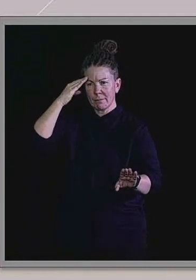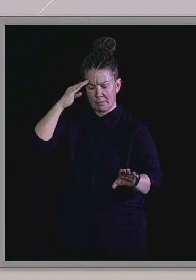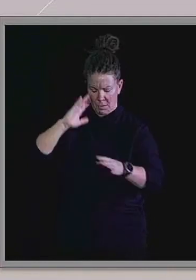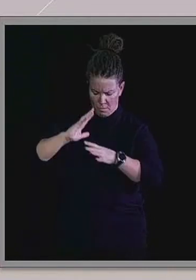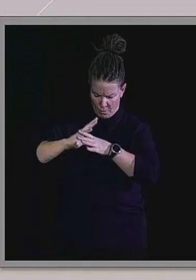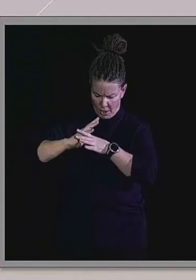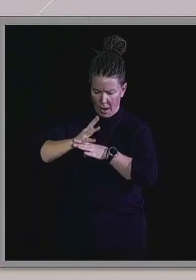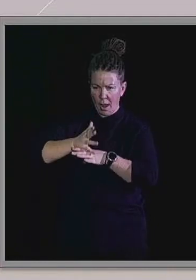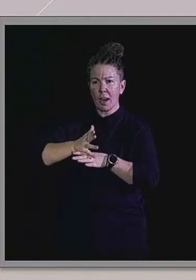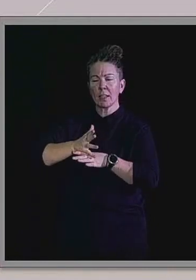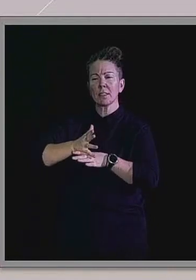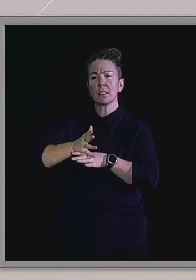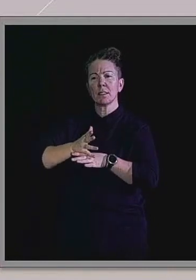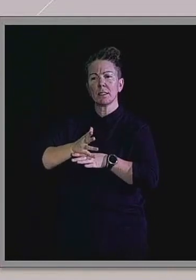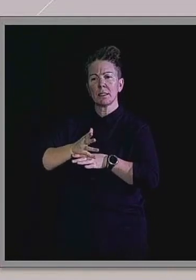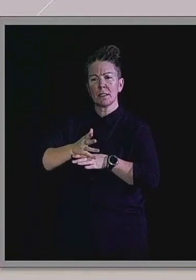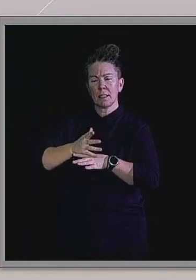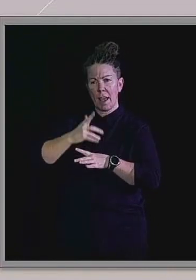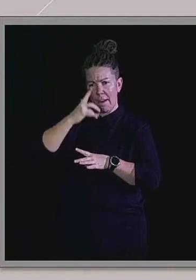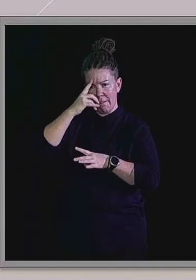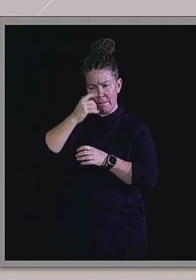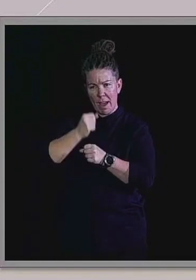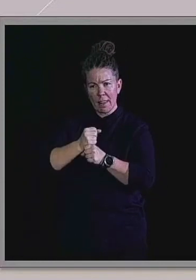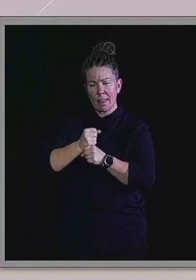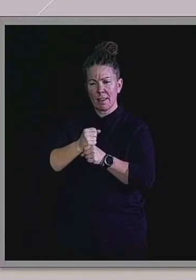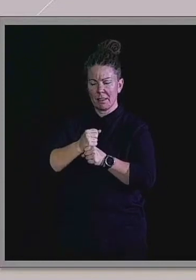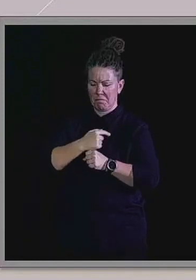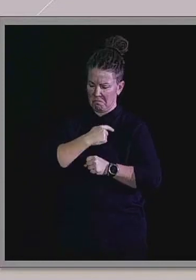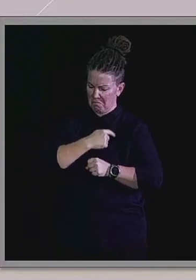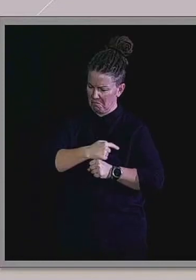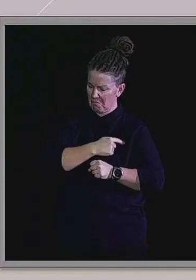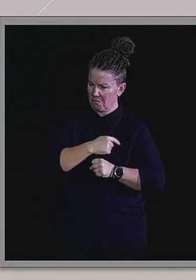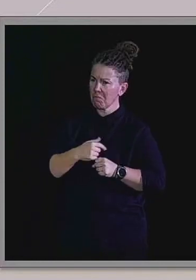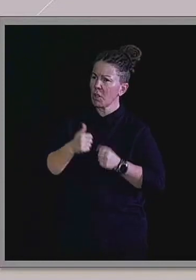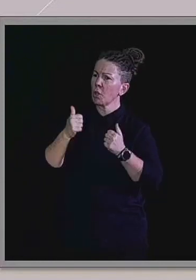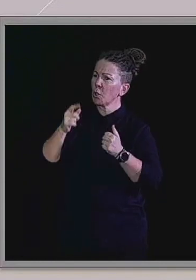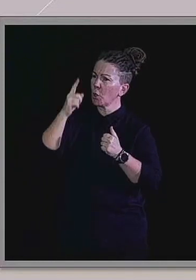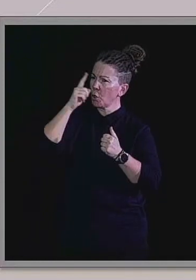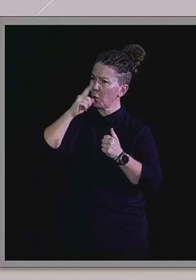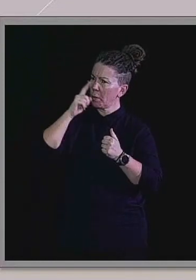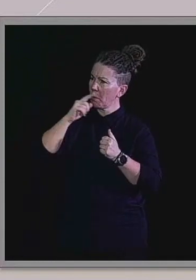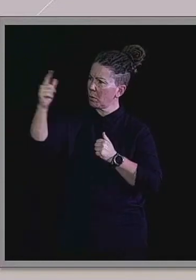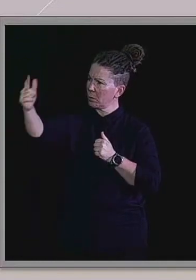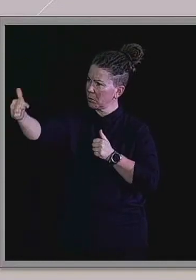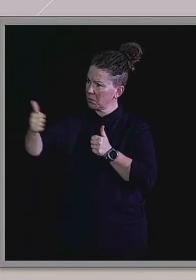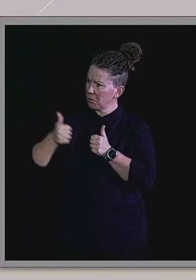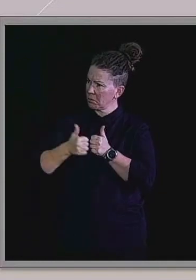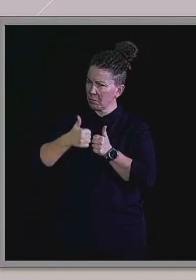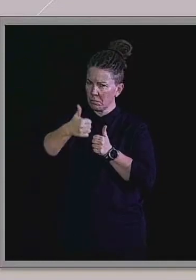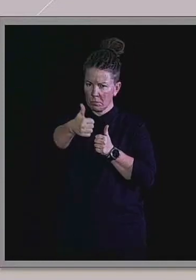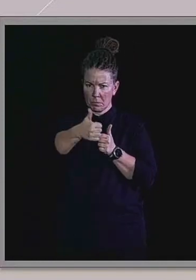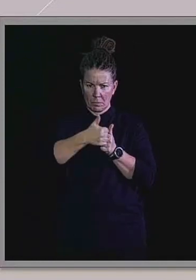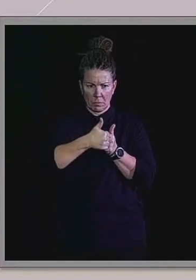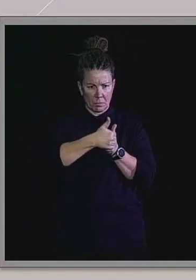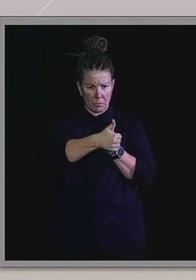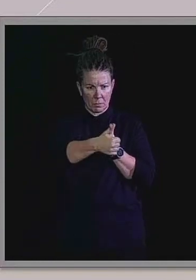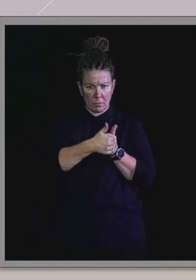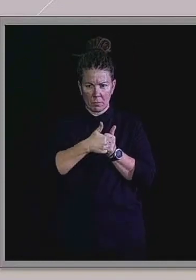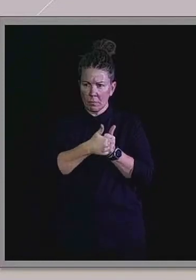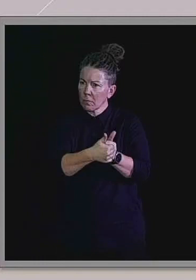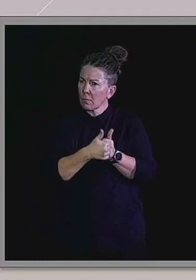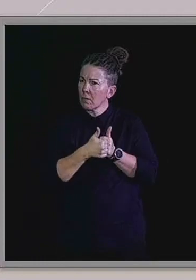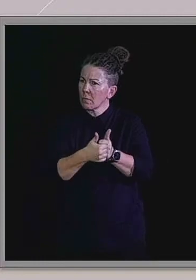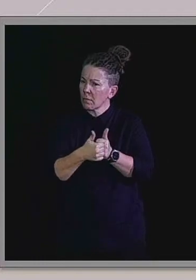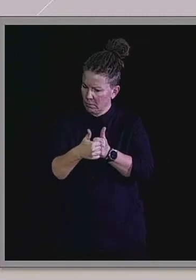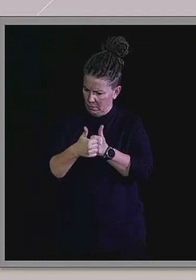and we have faith and belief that there are other good people out there who are willing to partner up with us, and that's really been one of our keys as well, is